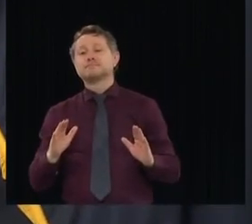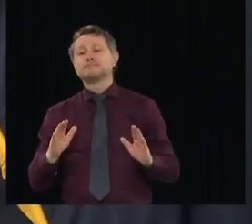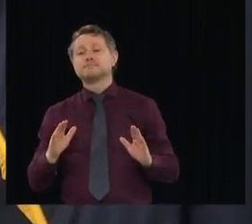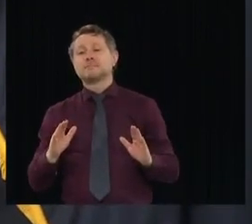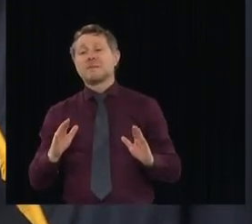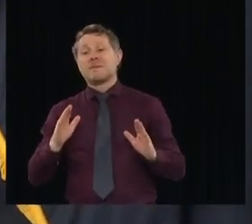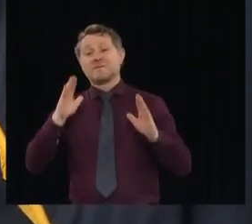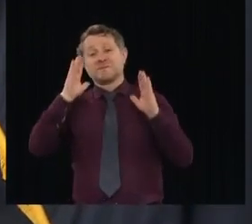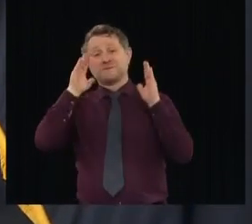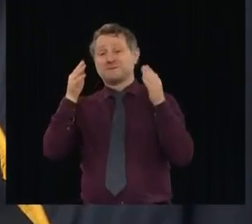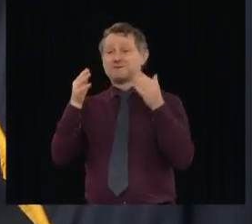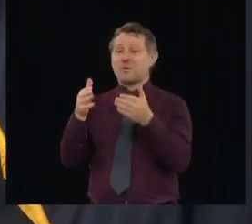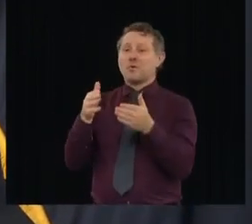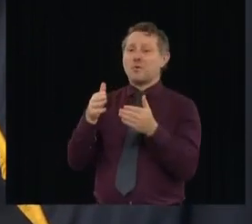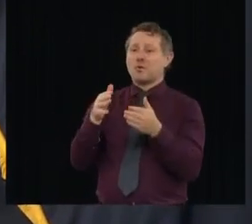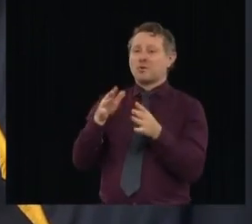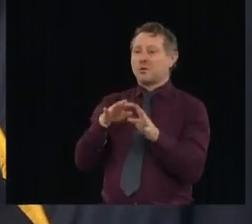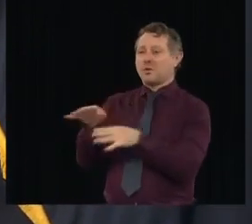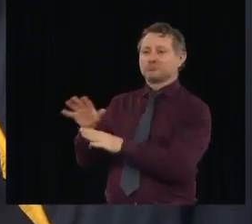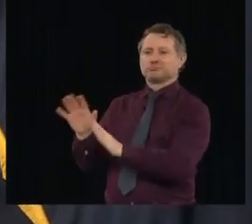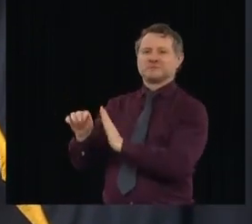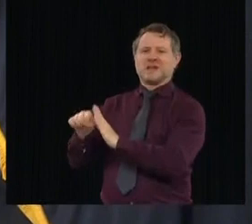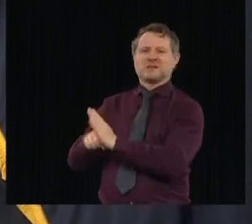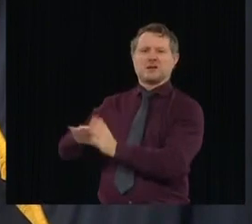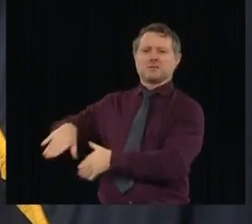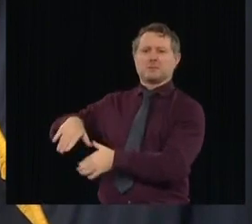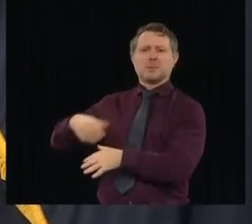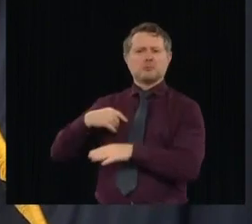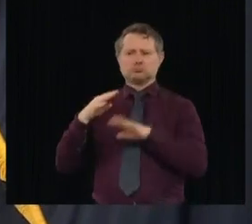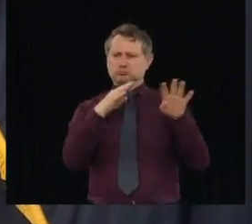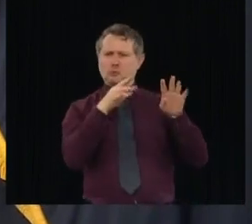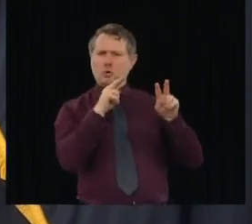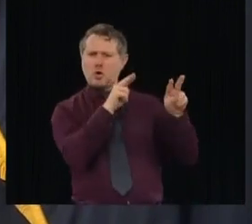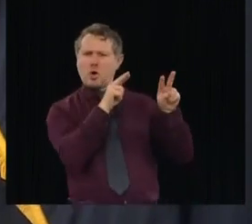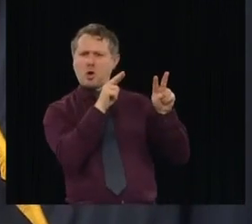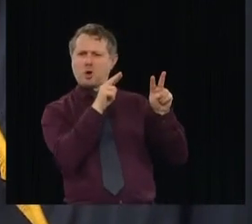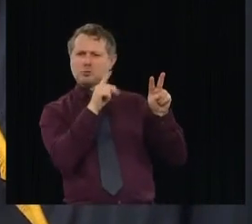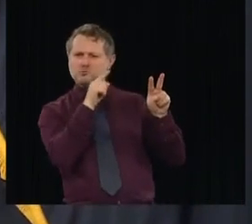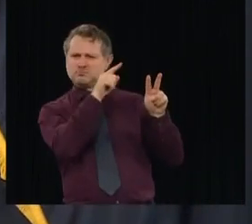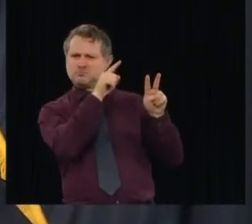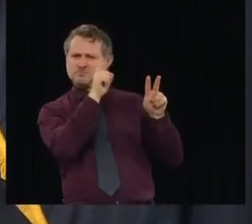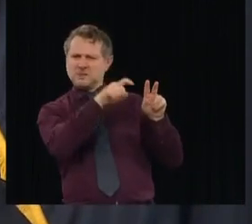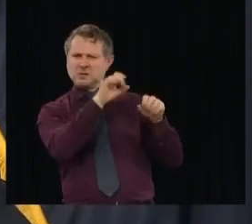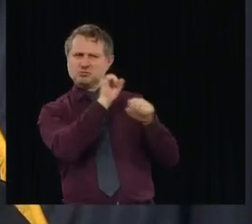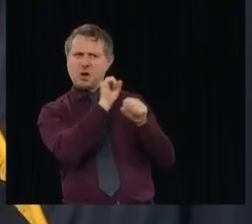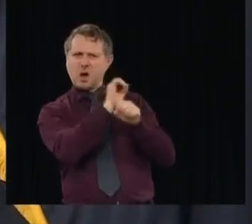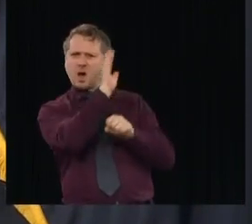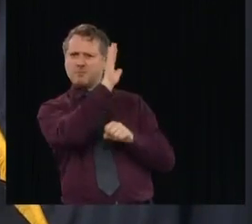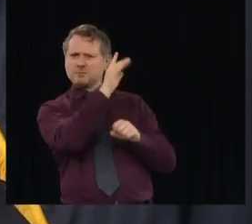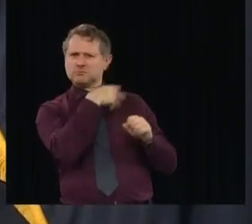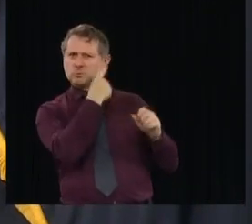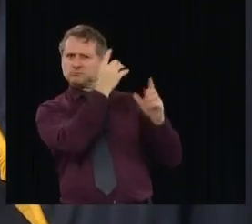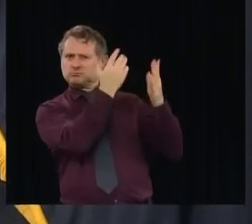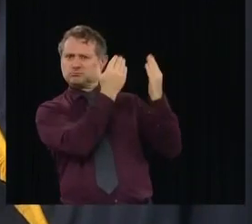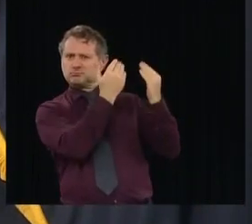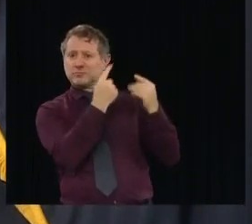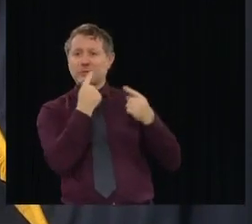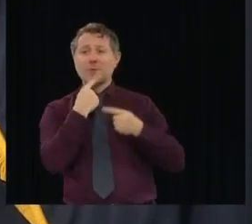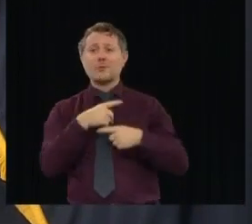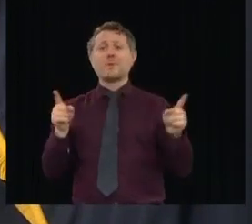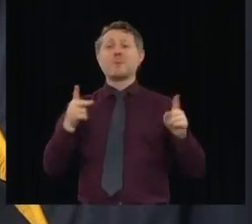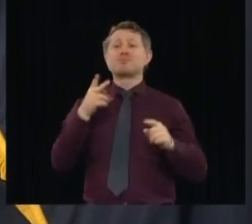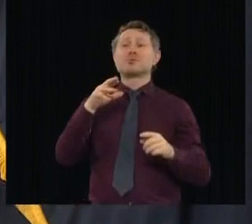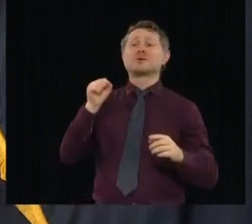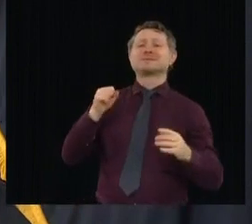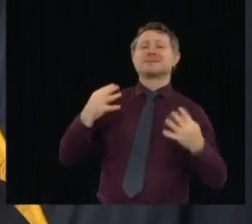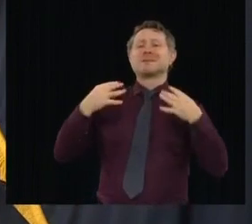provide, they have to do their job. Not do a press release about their job. They have to deliver federal funding to the state of New York,